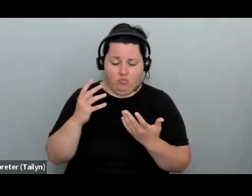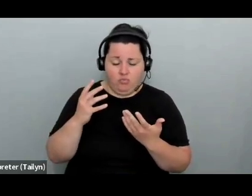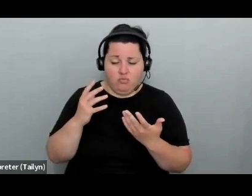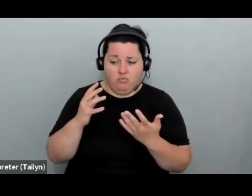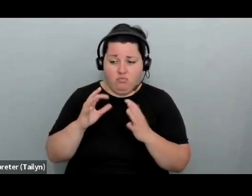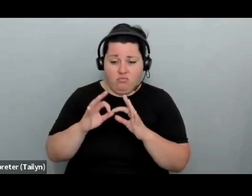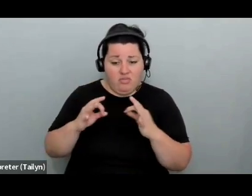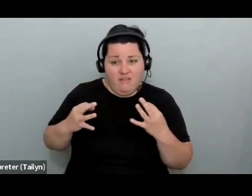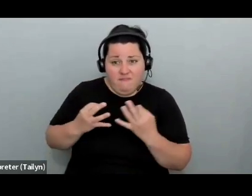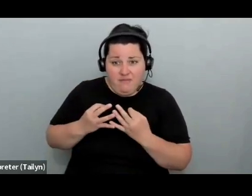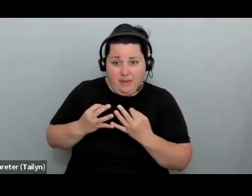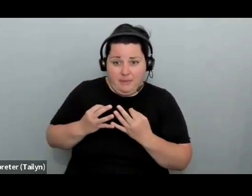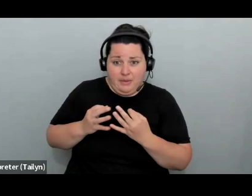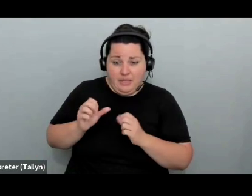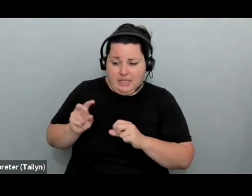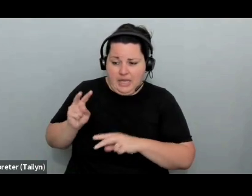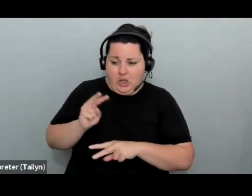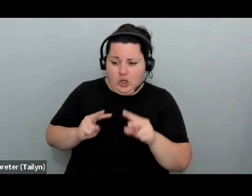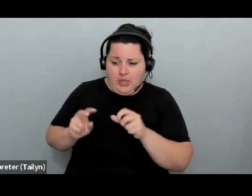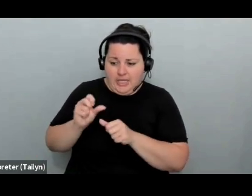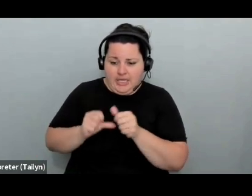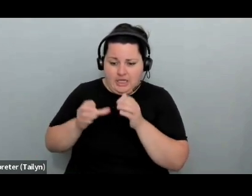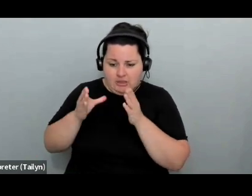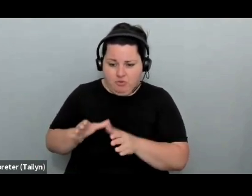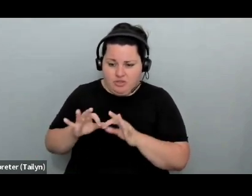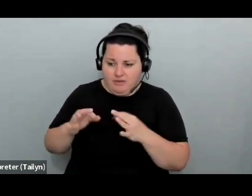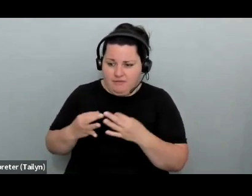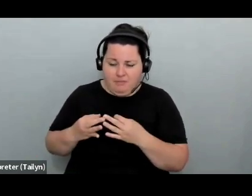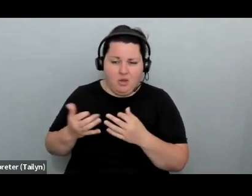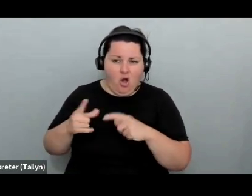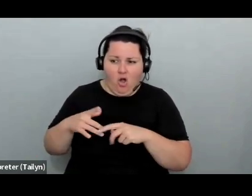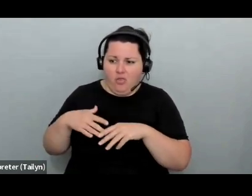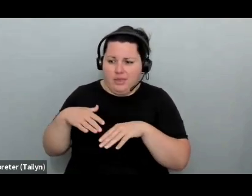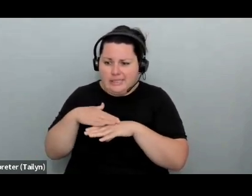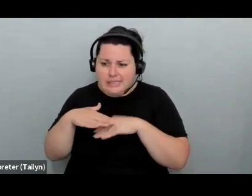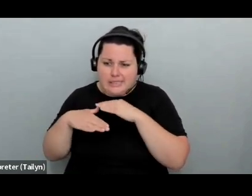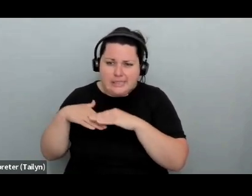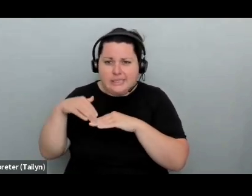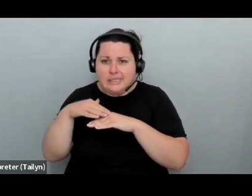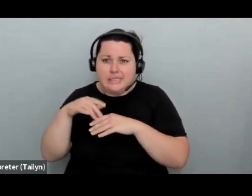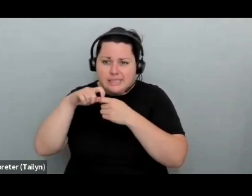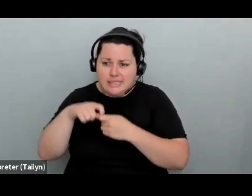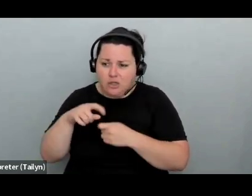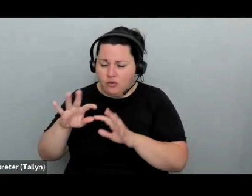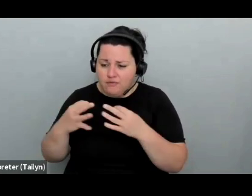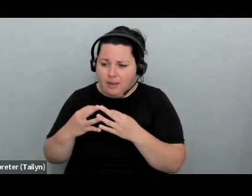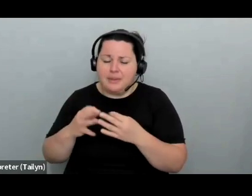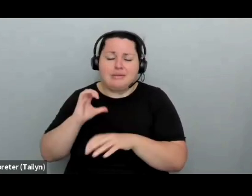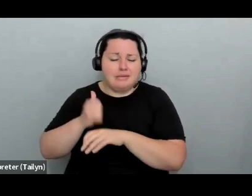at every individual of the family, all of the nuances of the family, and really create a plan that can